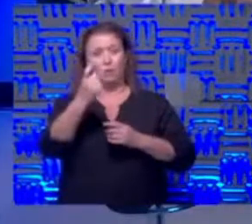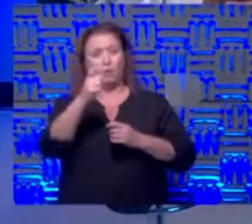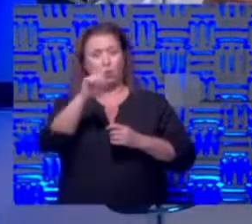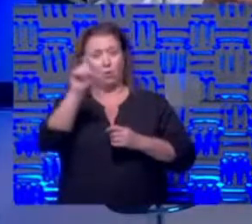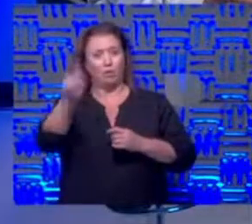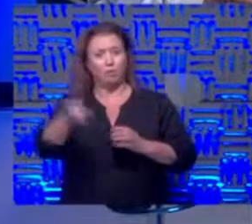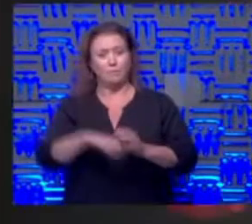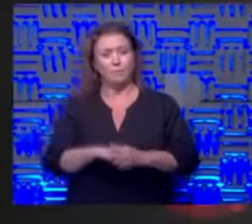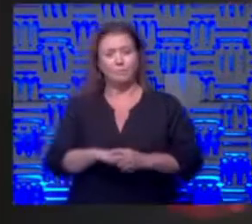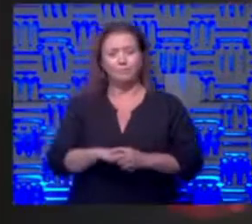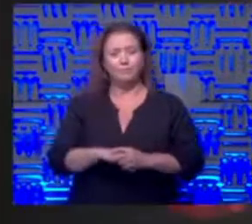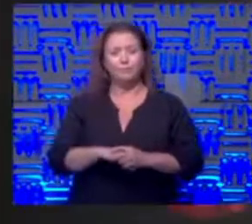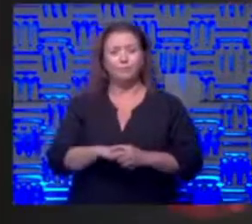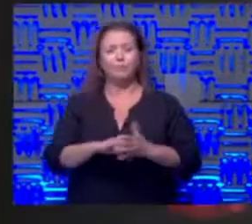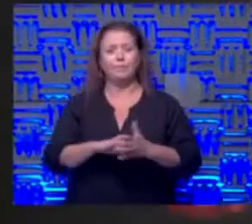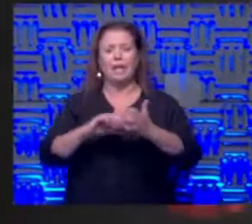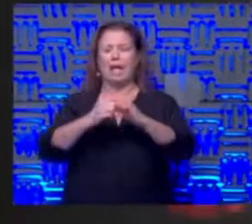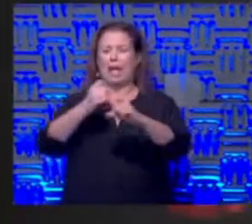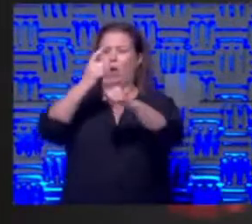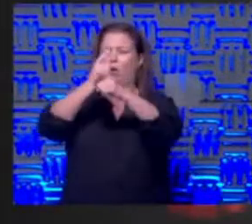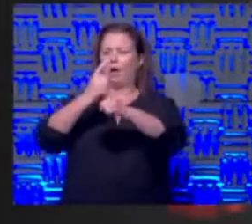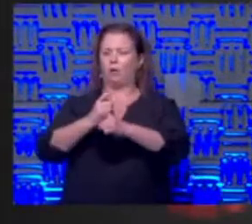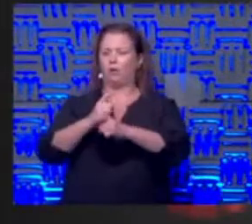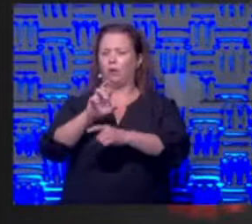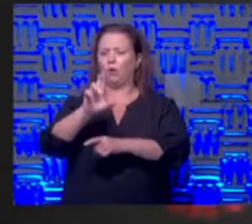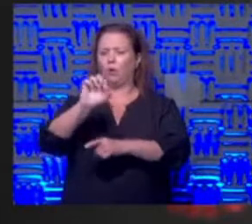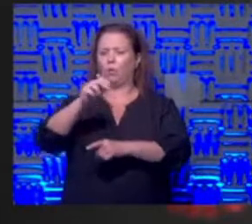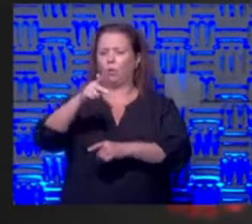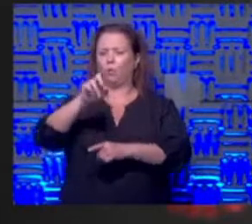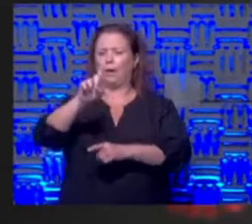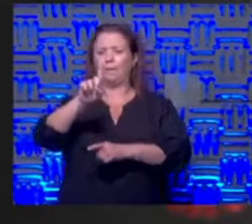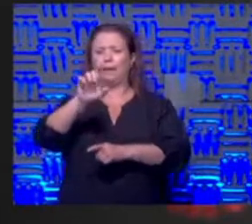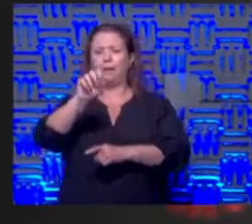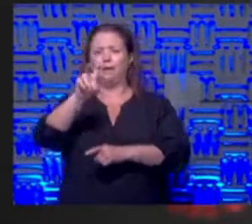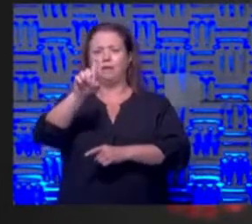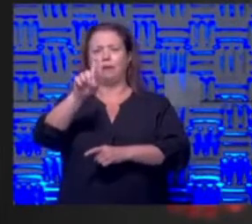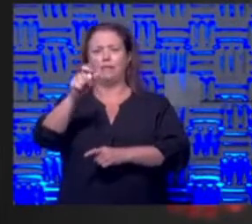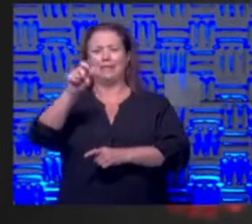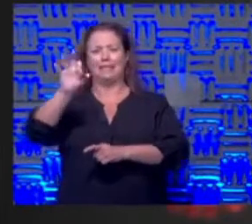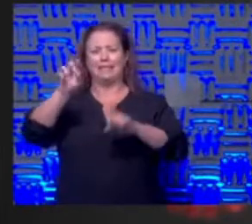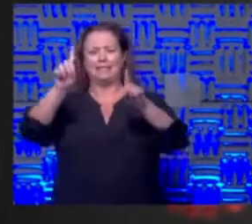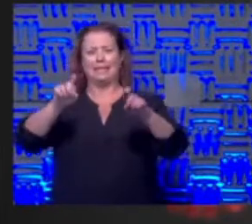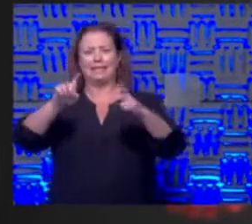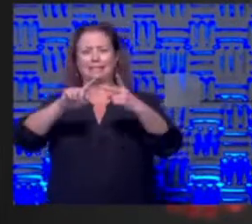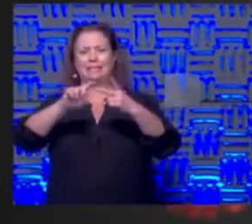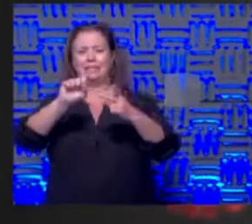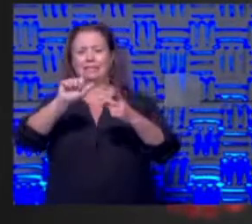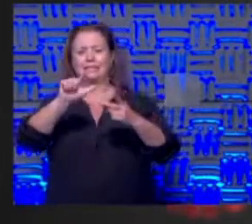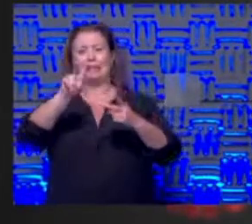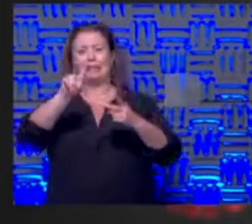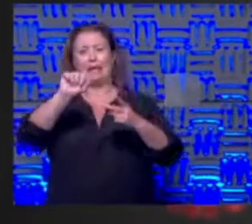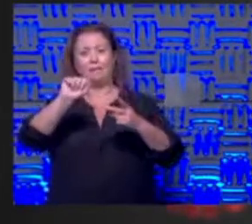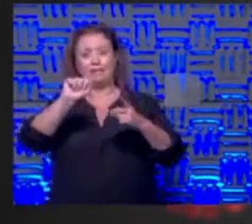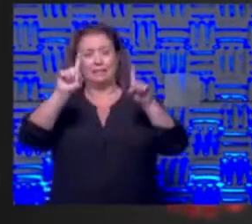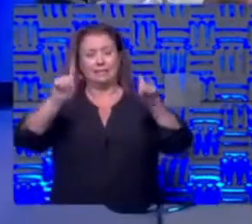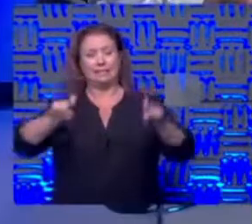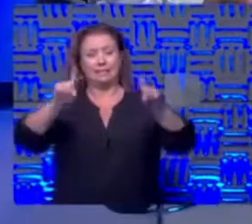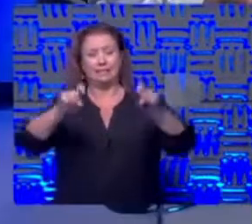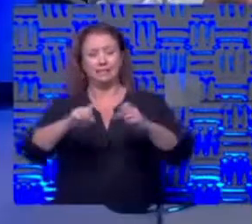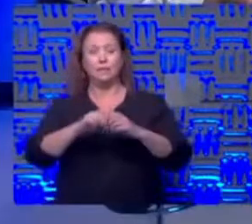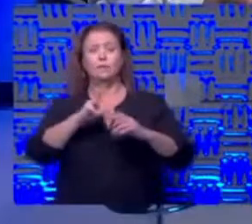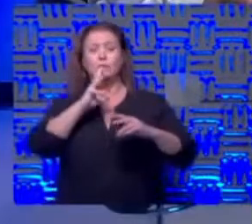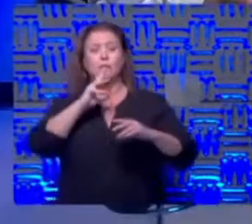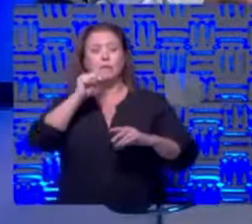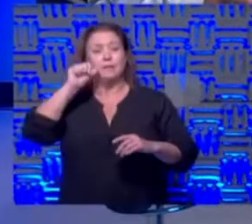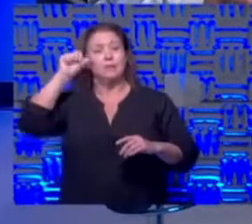think, Jill. Okay, how accurate are rapid COVID-19 tests? And we have people asking about saliva tests too. Yeah. We talked about this yesterday,